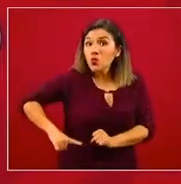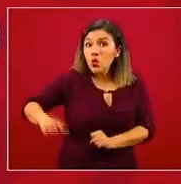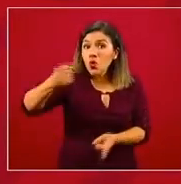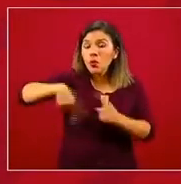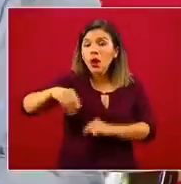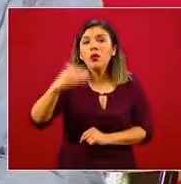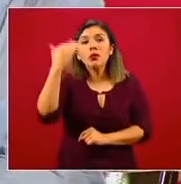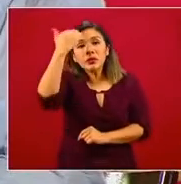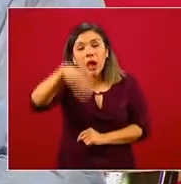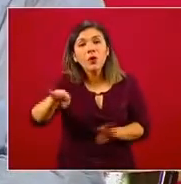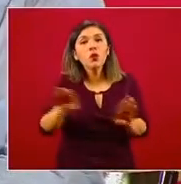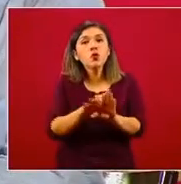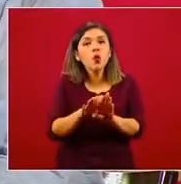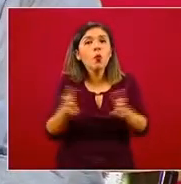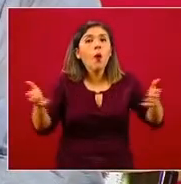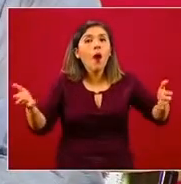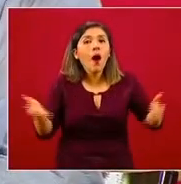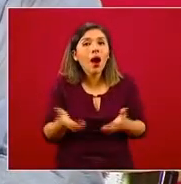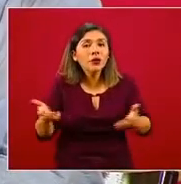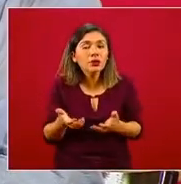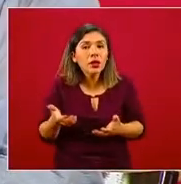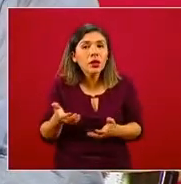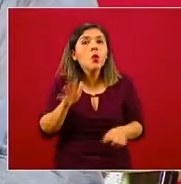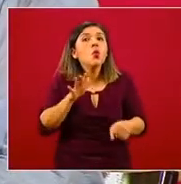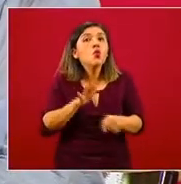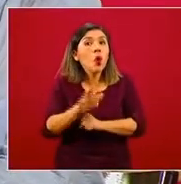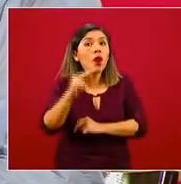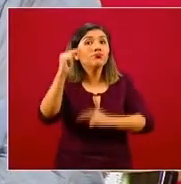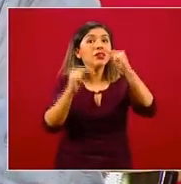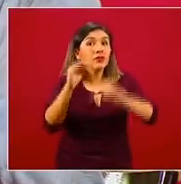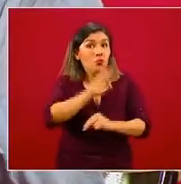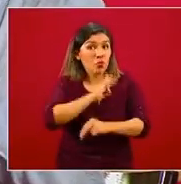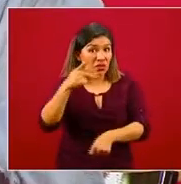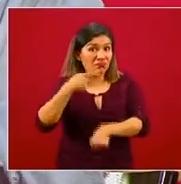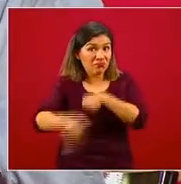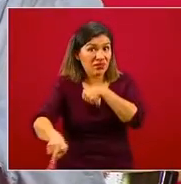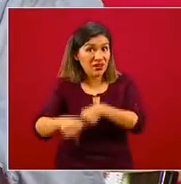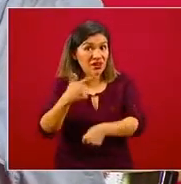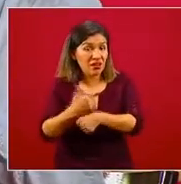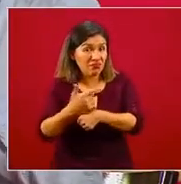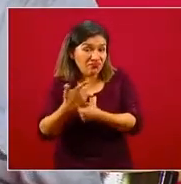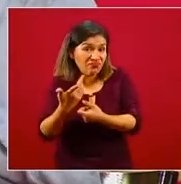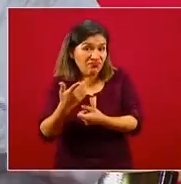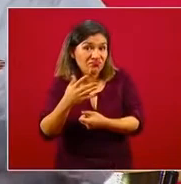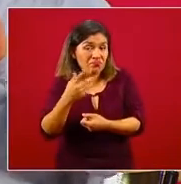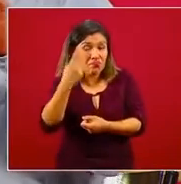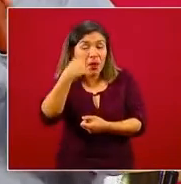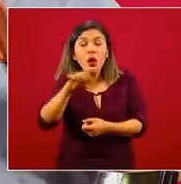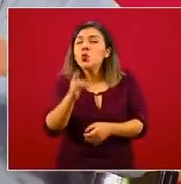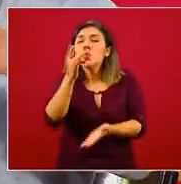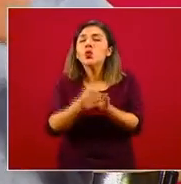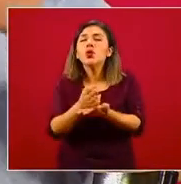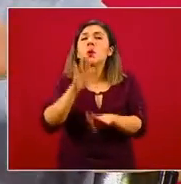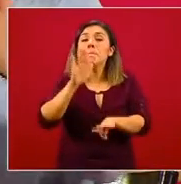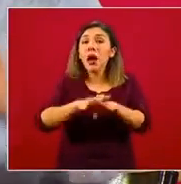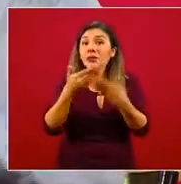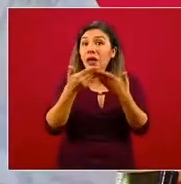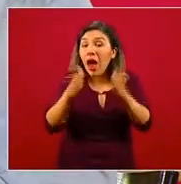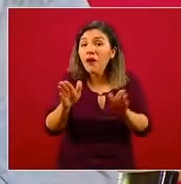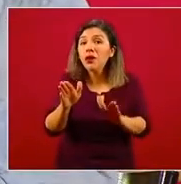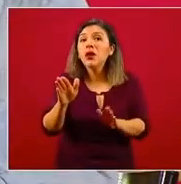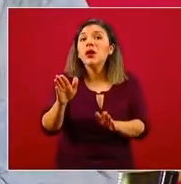identifying very clearly to help the governments and society and tell what's going to be the level of